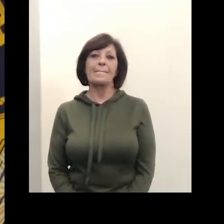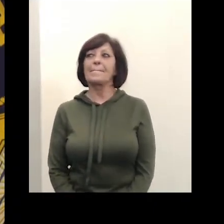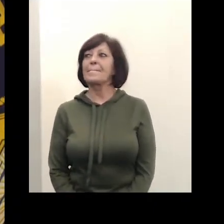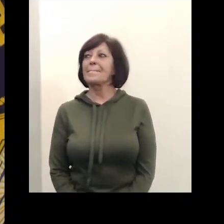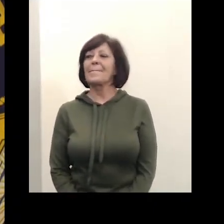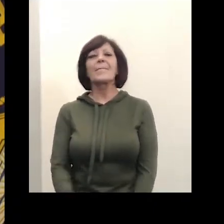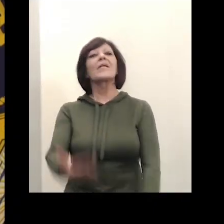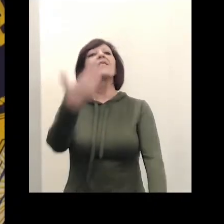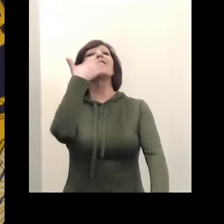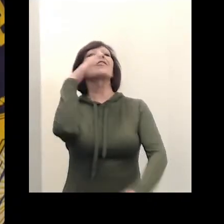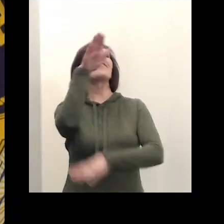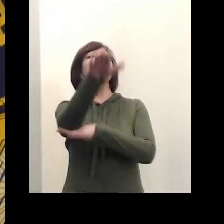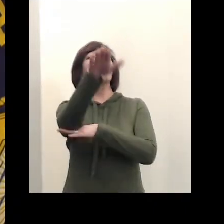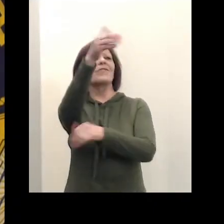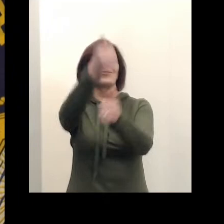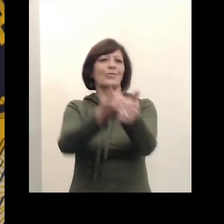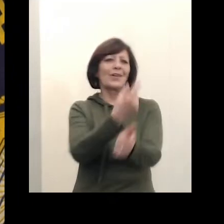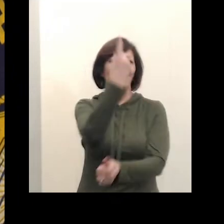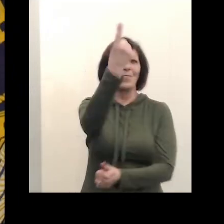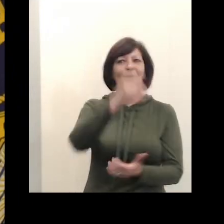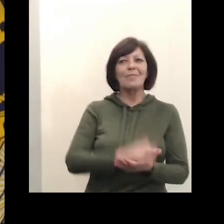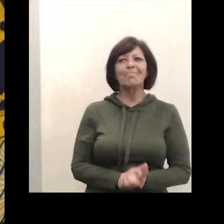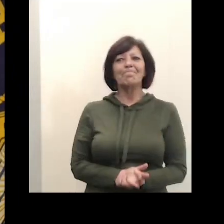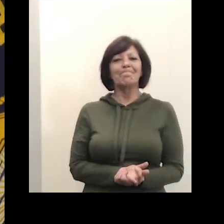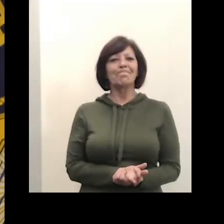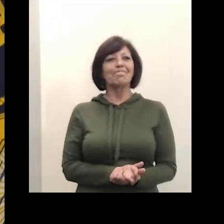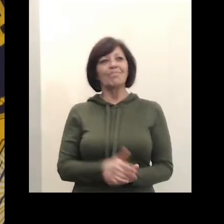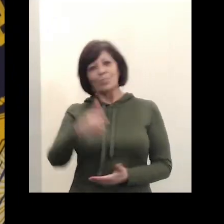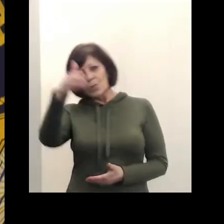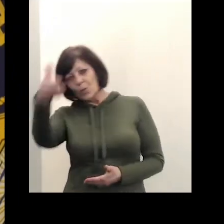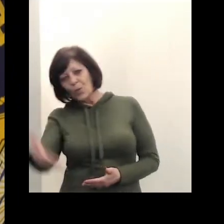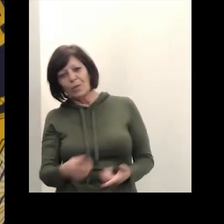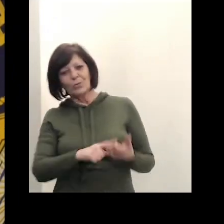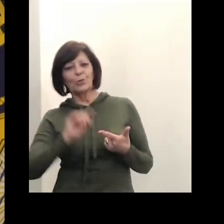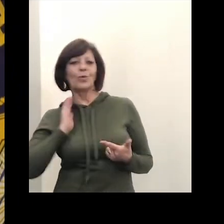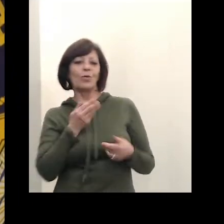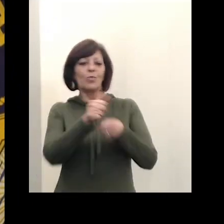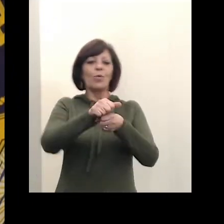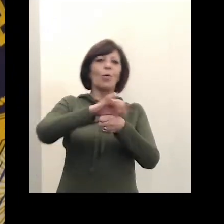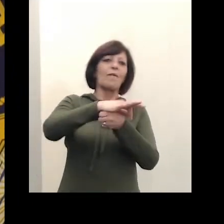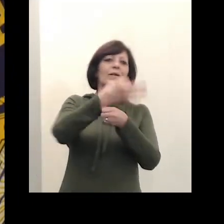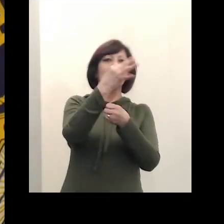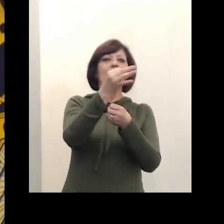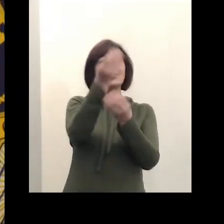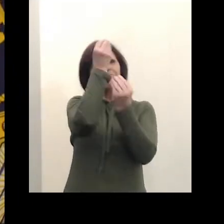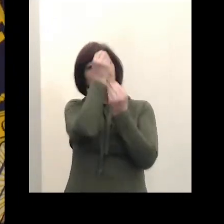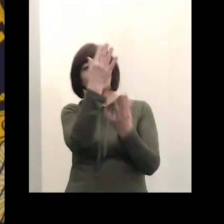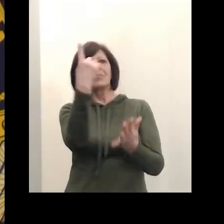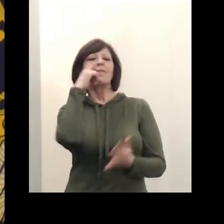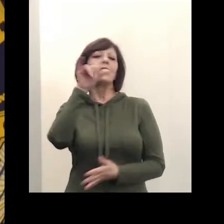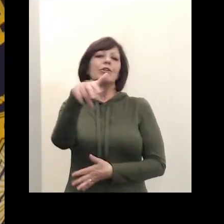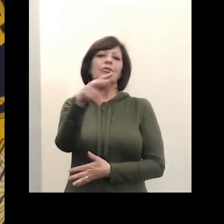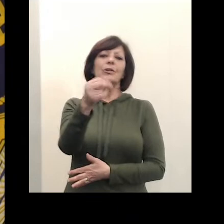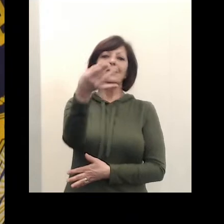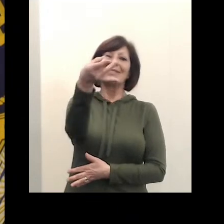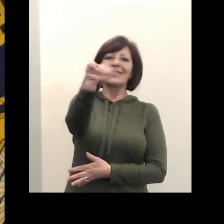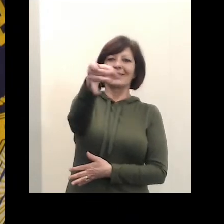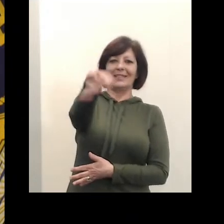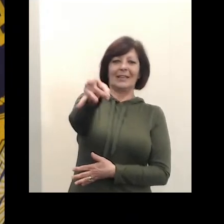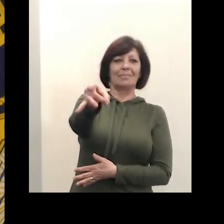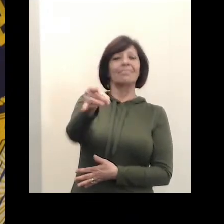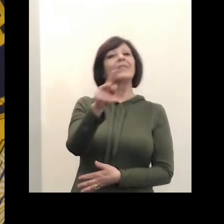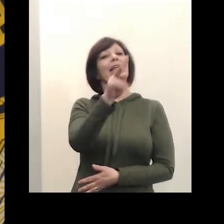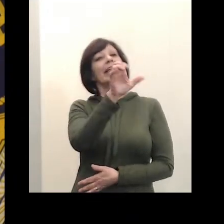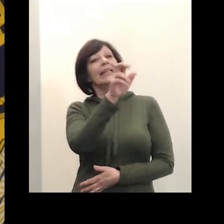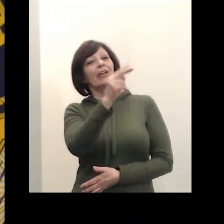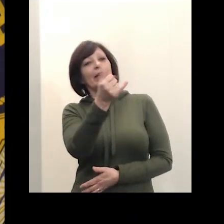Okay, good afternoon, everyone. Welcome to our COVID-19 update for January 18th. See, we're joined by Karen Gambino